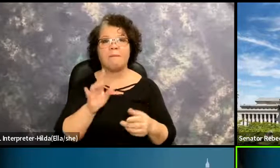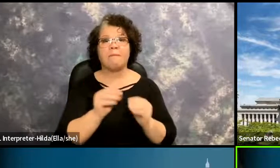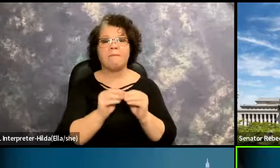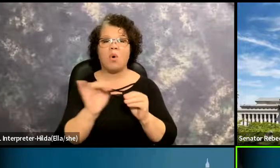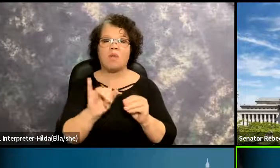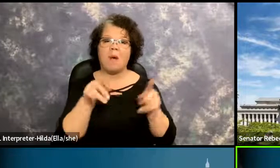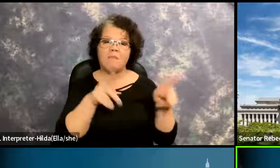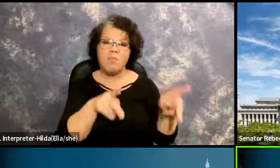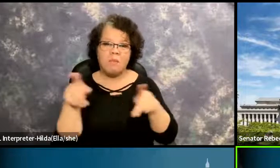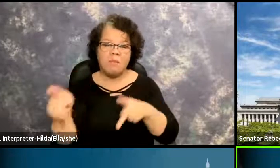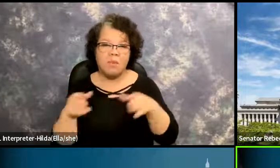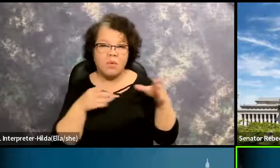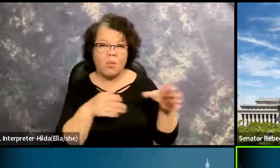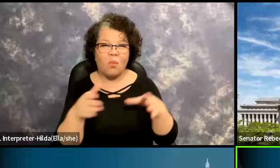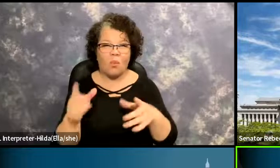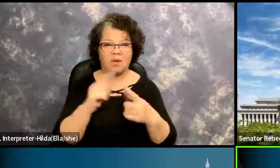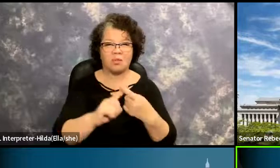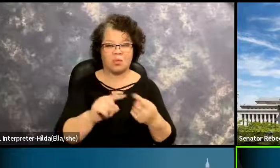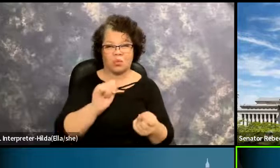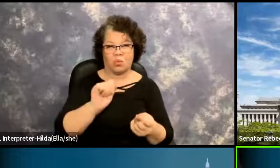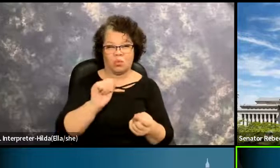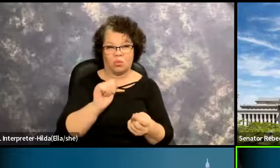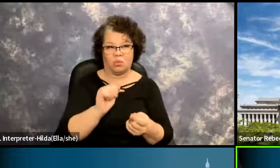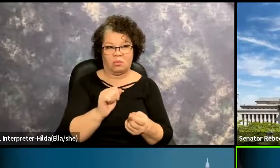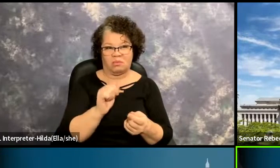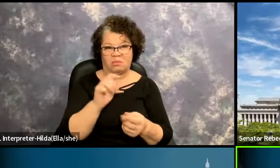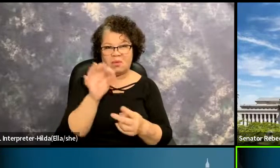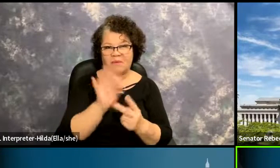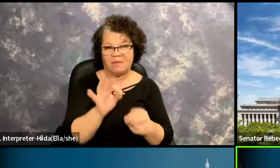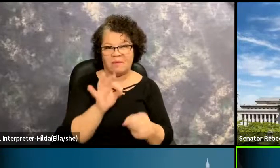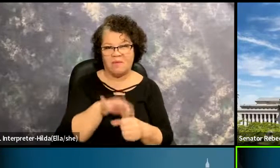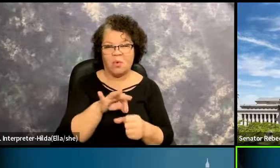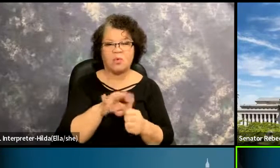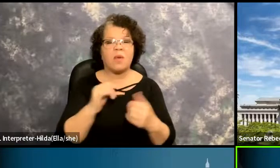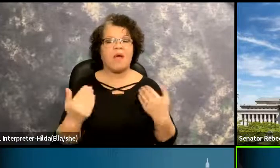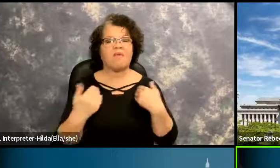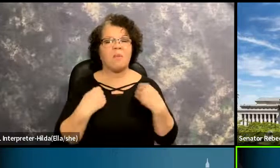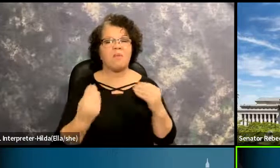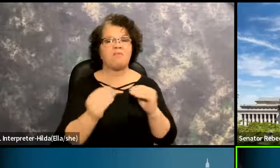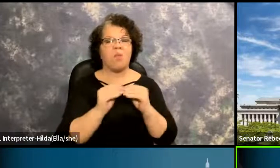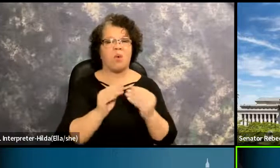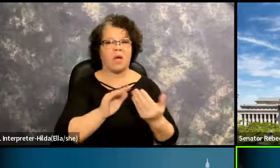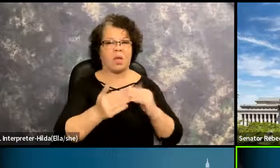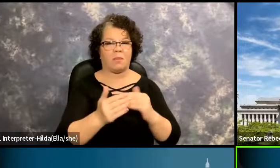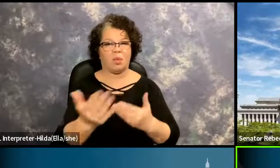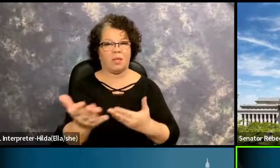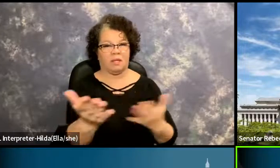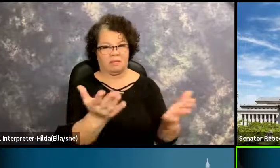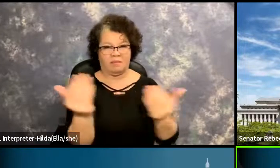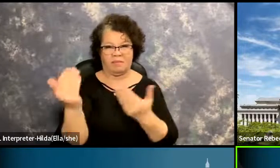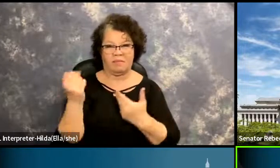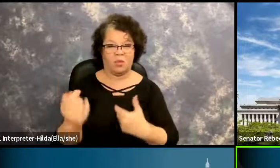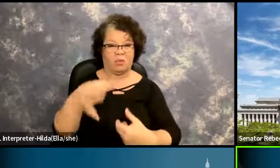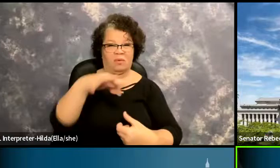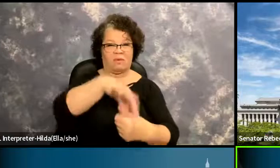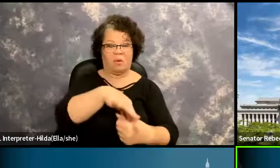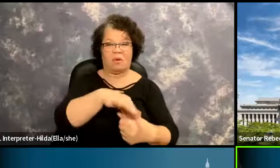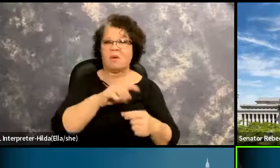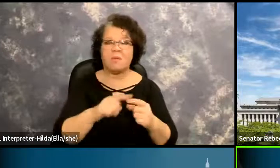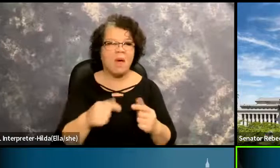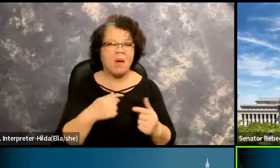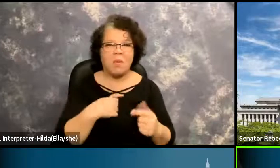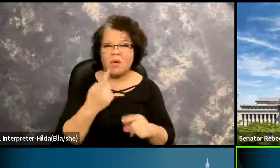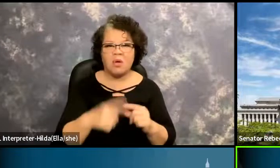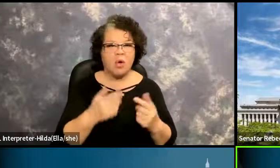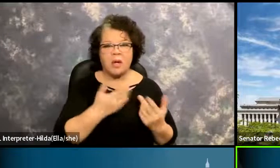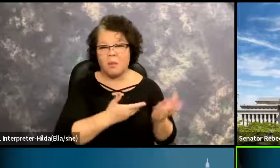we could have more community voice in our vote outcomes. But with the short session, we just were not able to get it to the floor for what